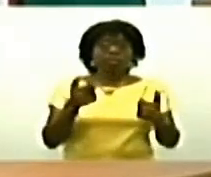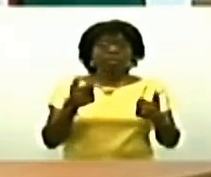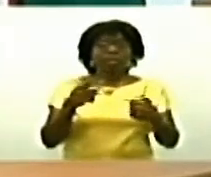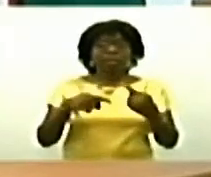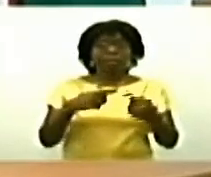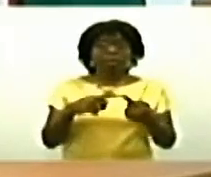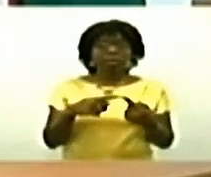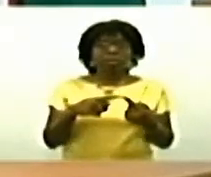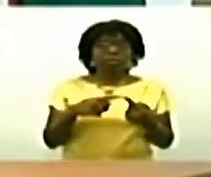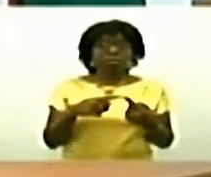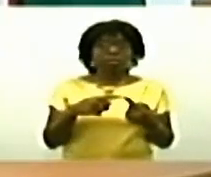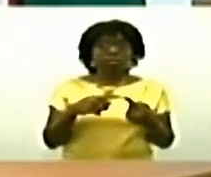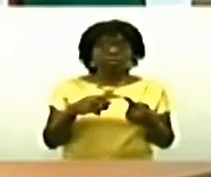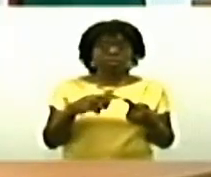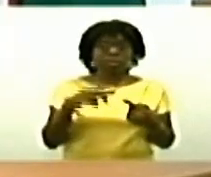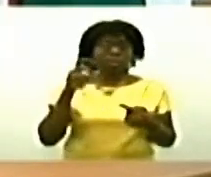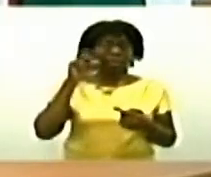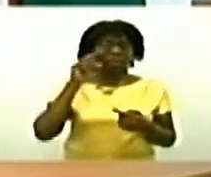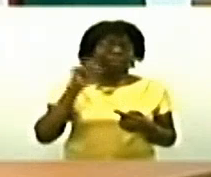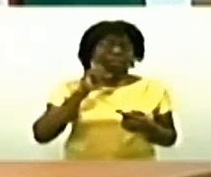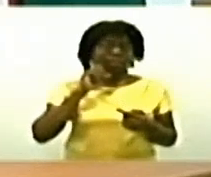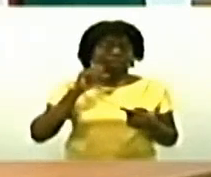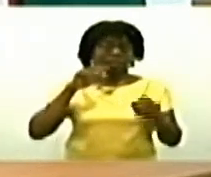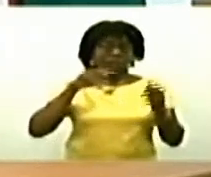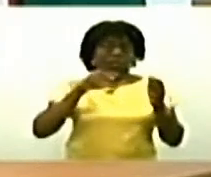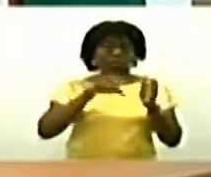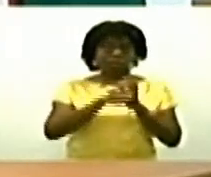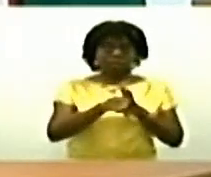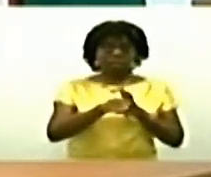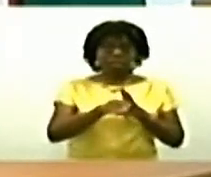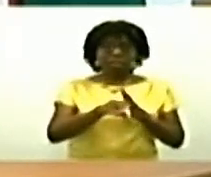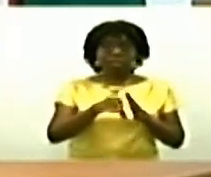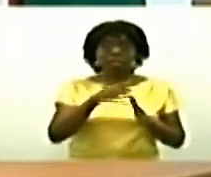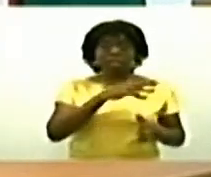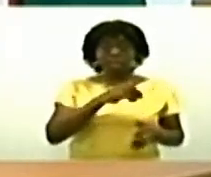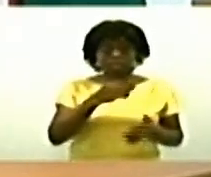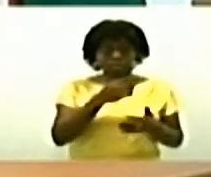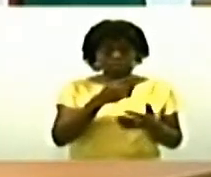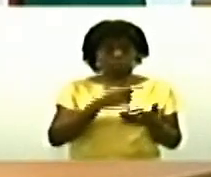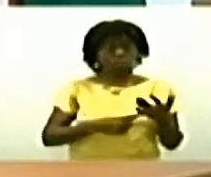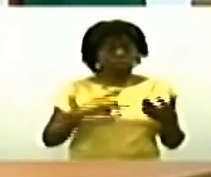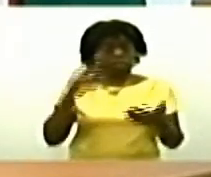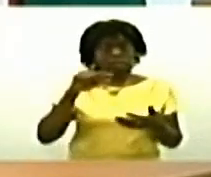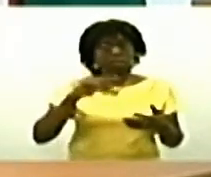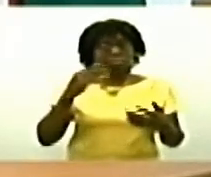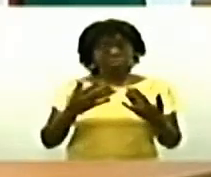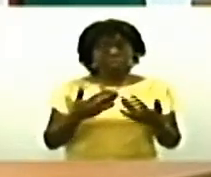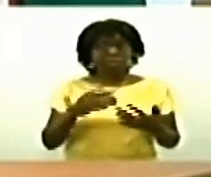on sexual offenses and what I describe as the epidemic of sexual offenses.